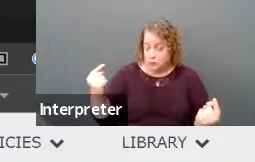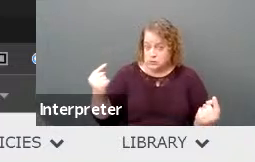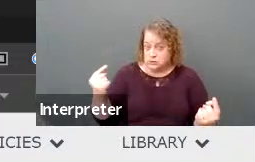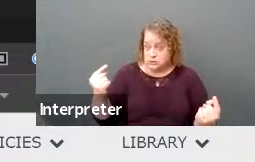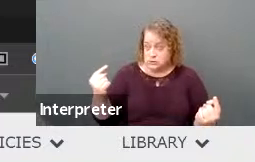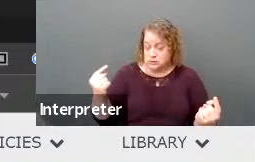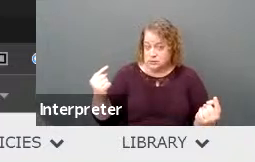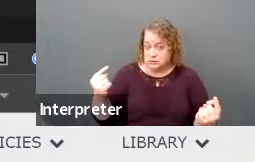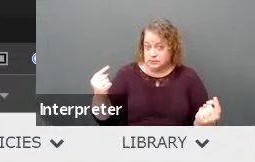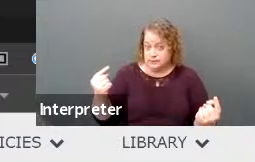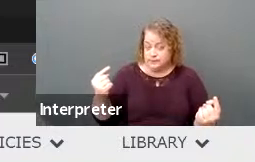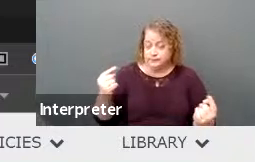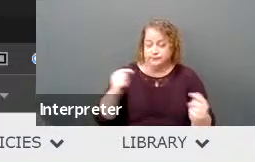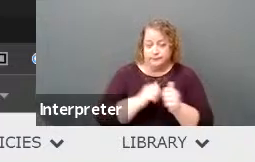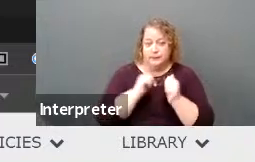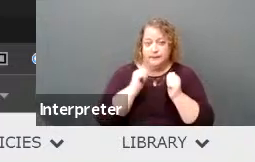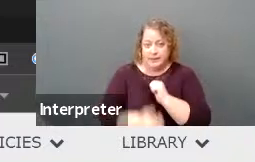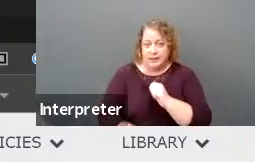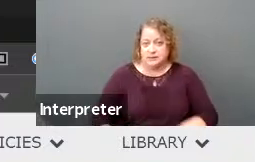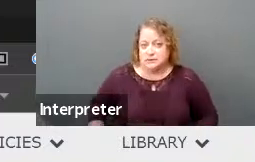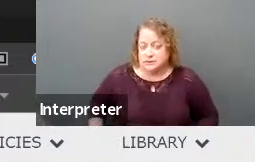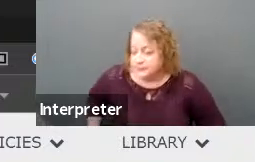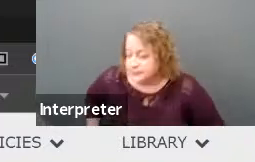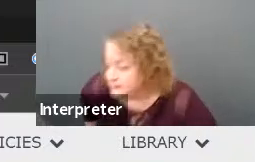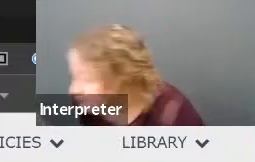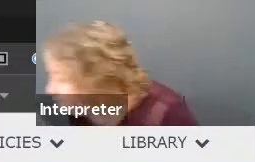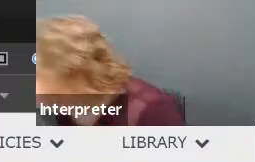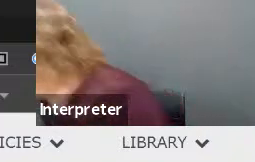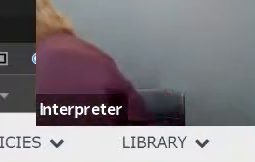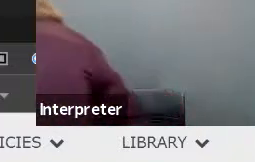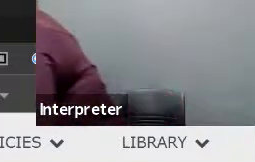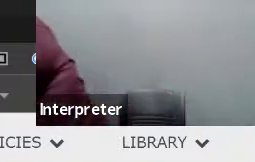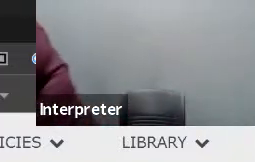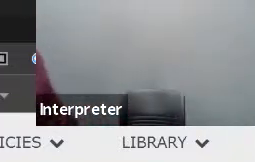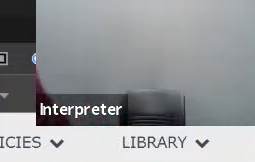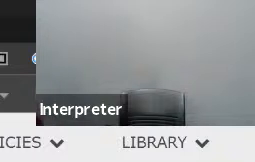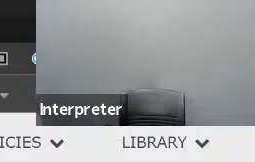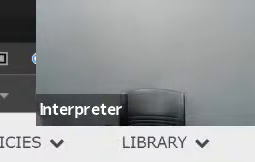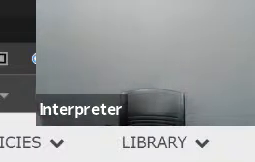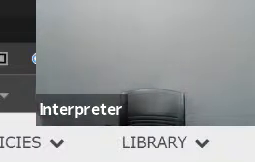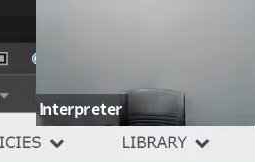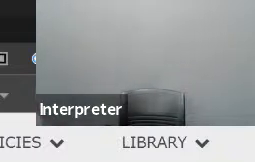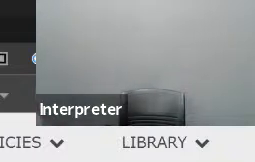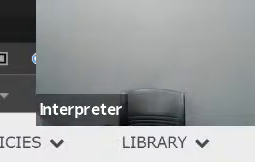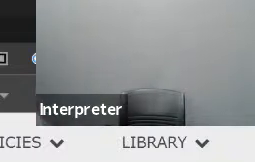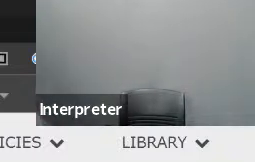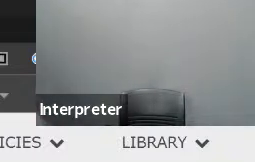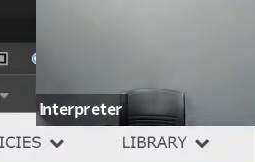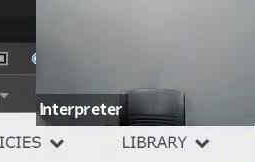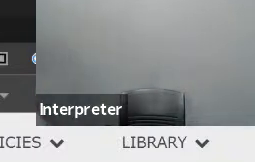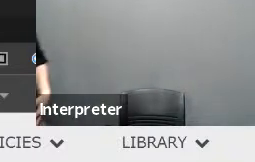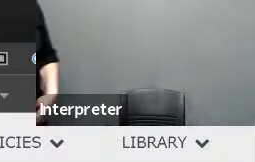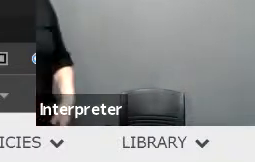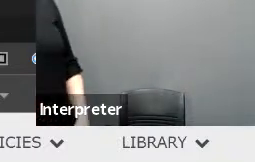opposed? Motion carries. All right.